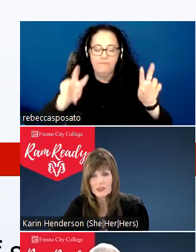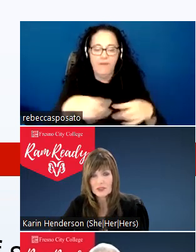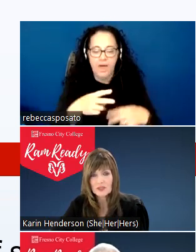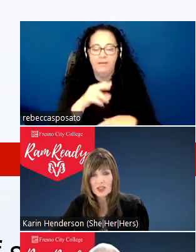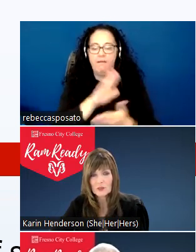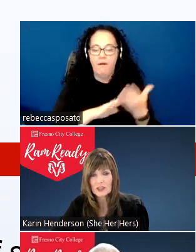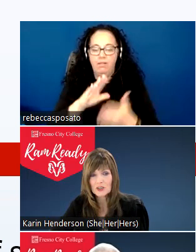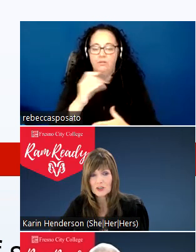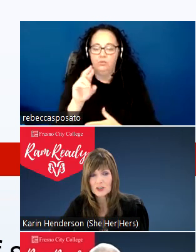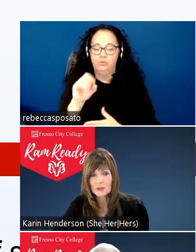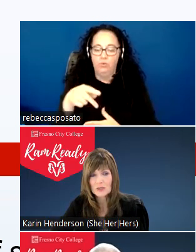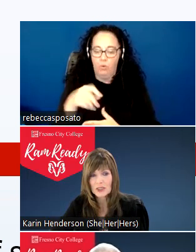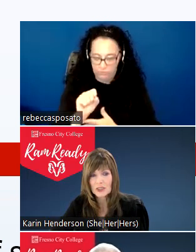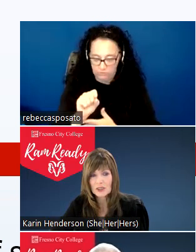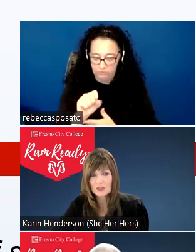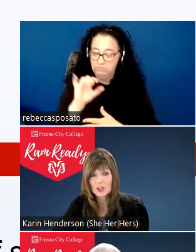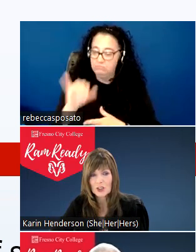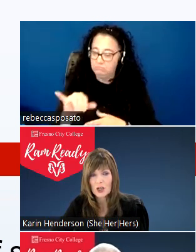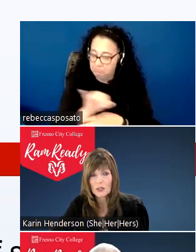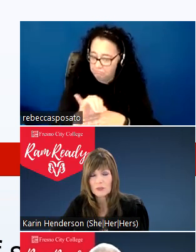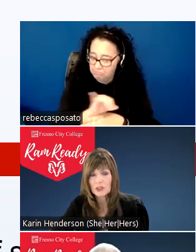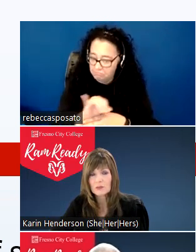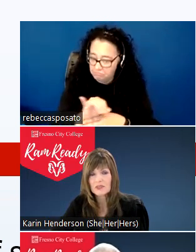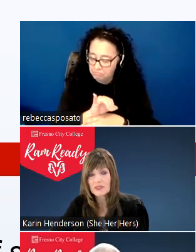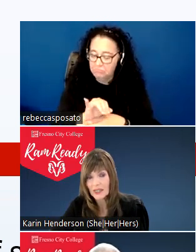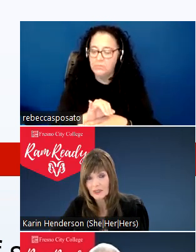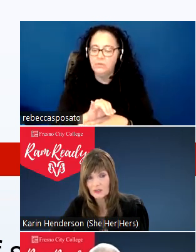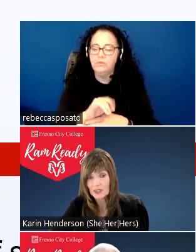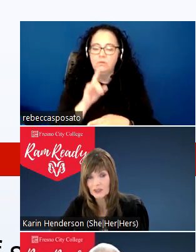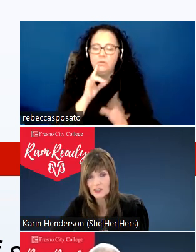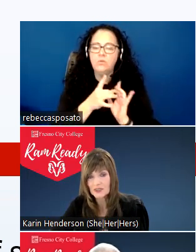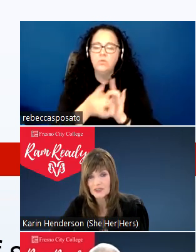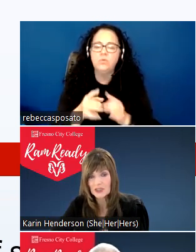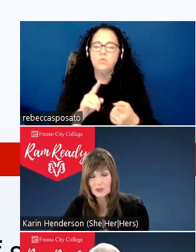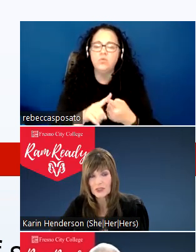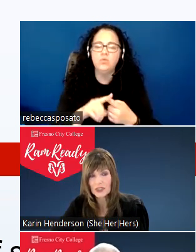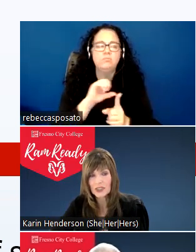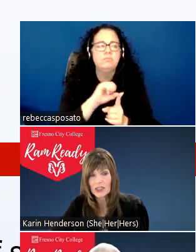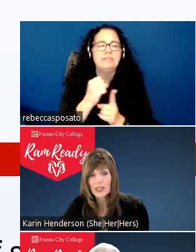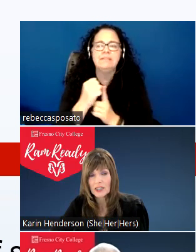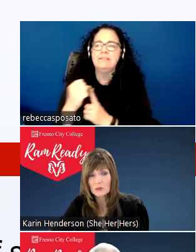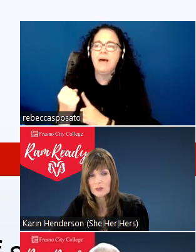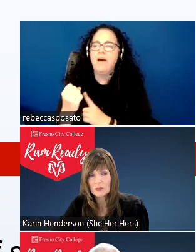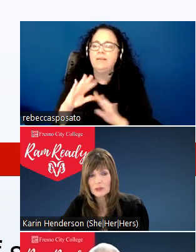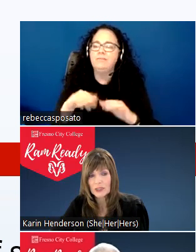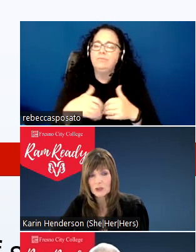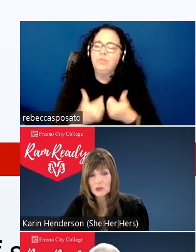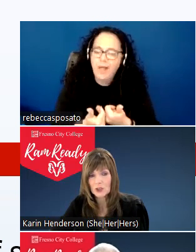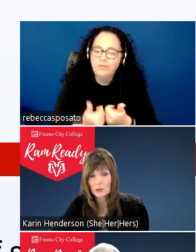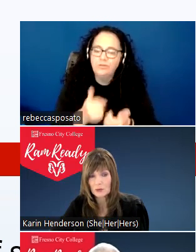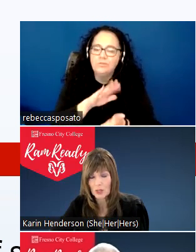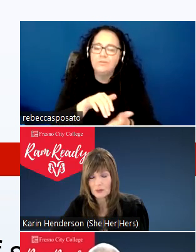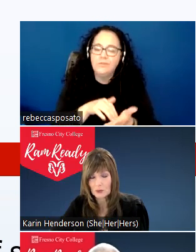this is an internship that is dealing with societal challenges in the Central Valley, and it would be related